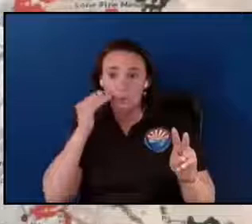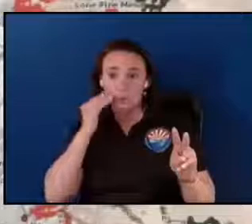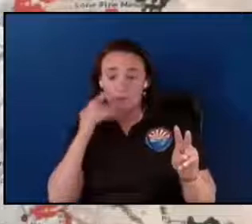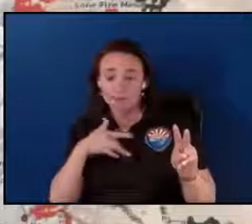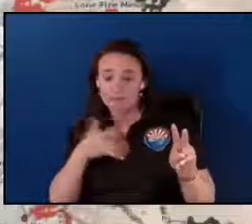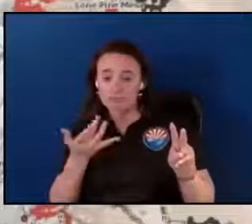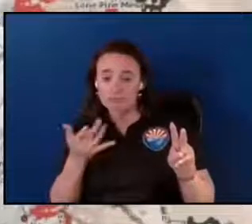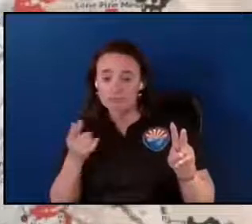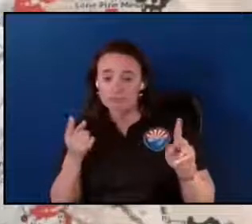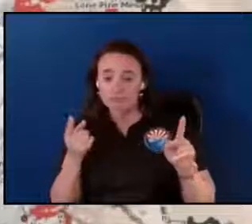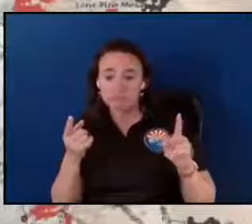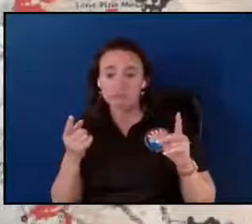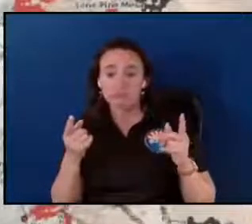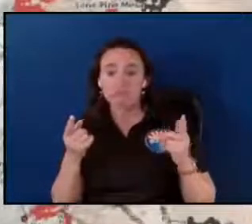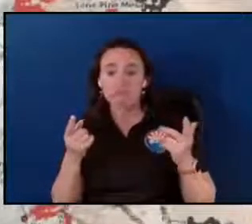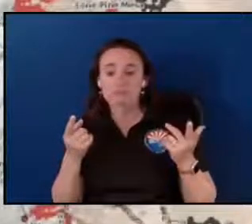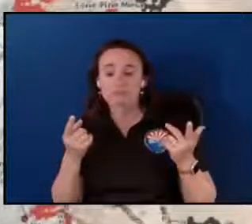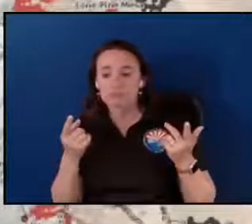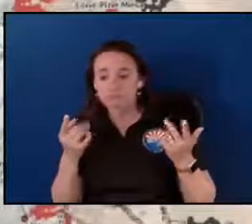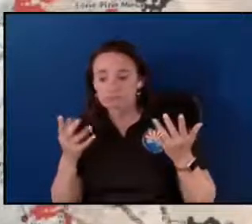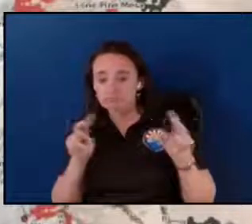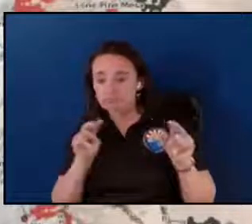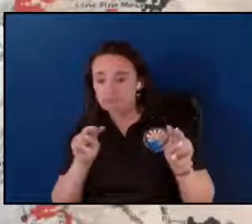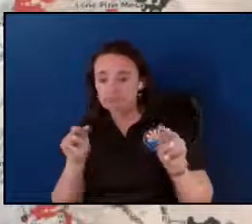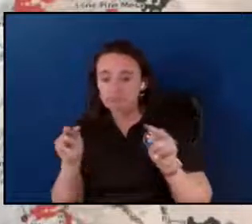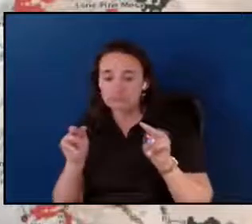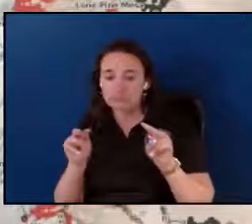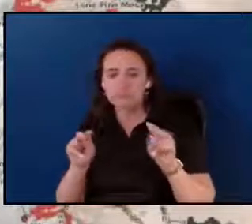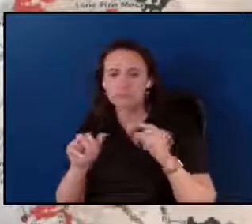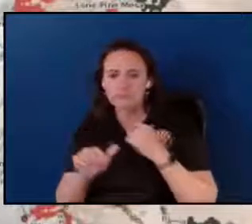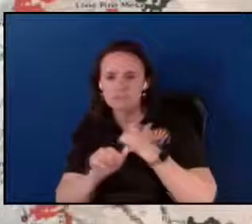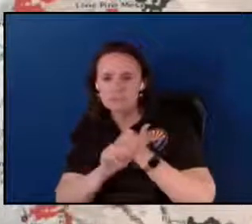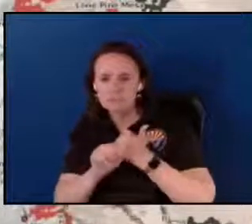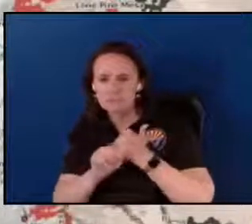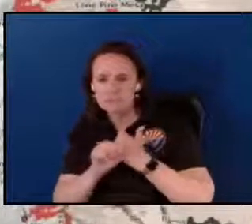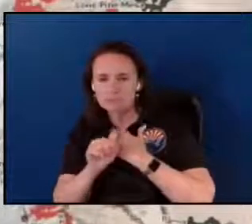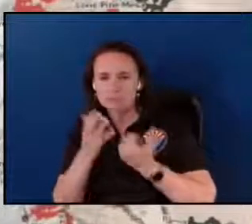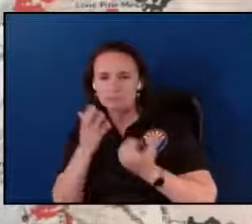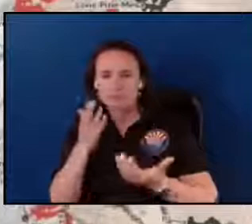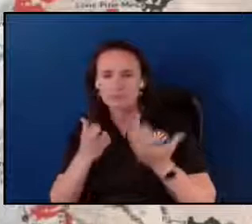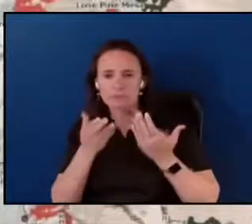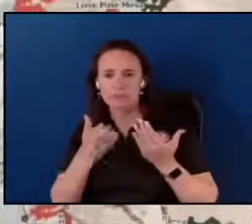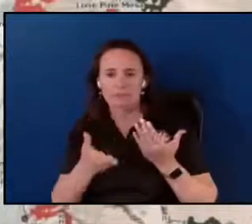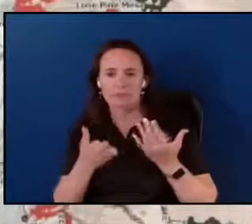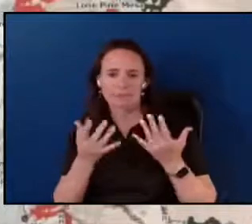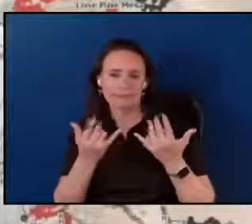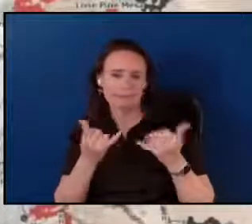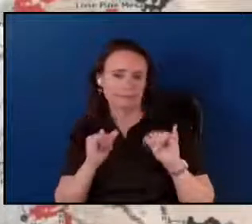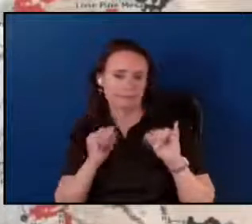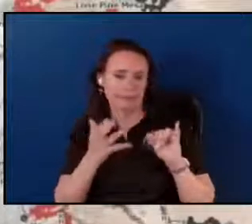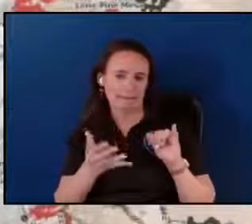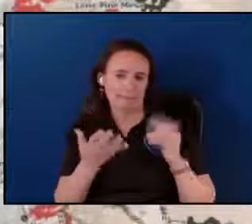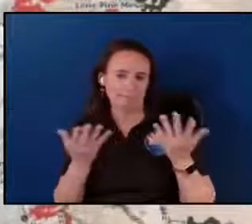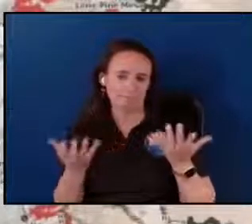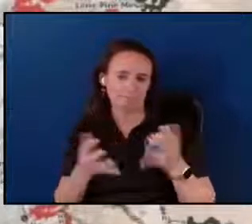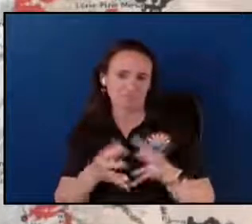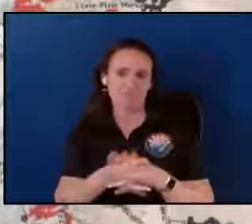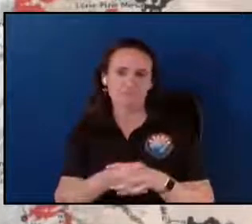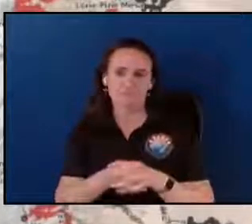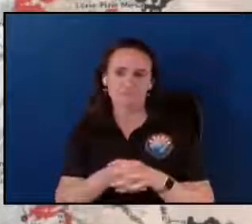be aware of any kind of hazards that might be out there, as I'm sure there's still a lot out there, fire weakened